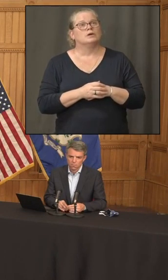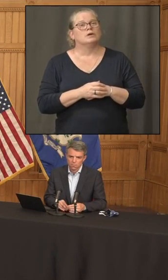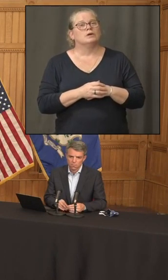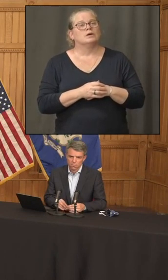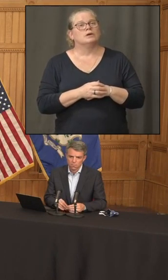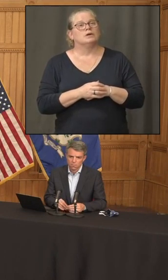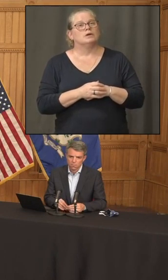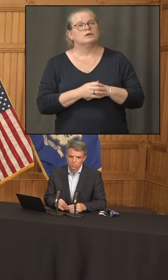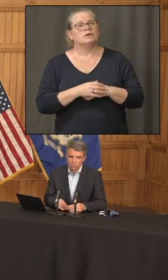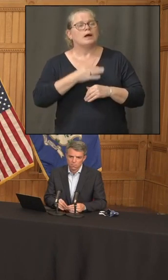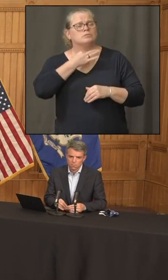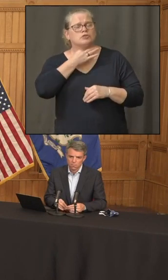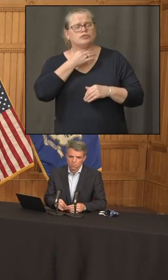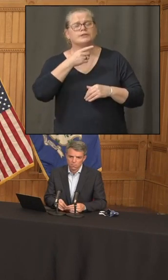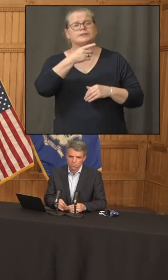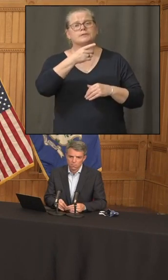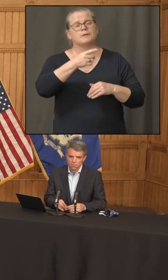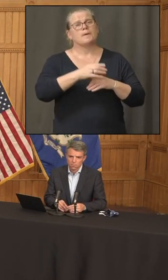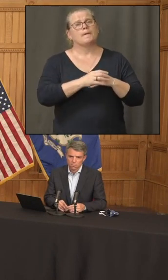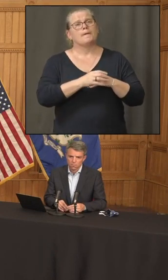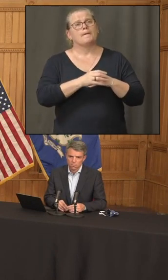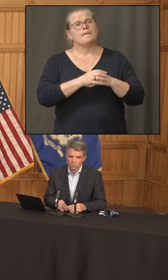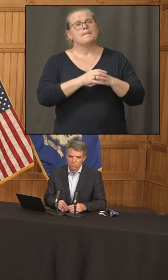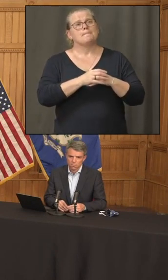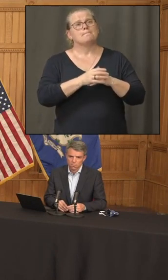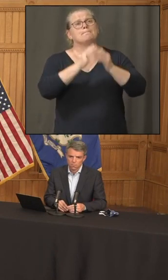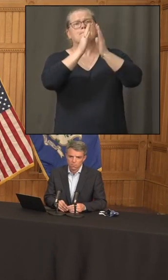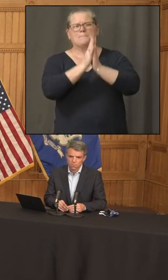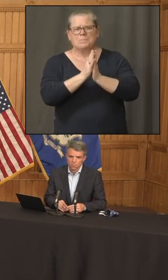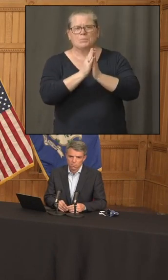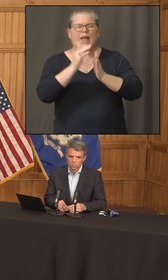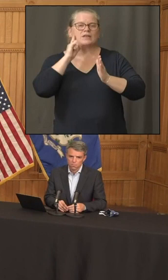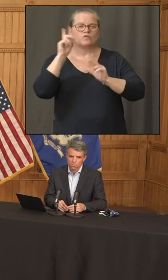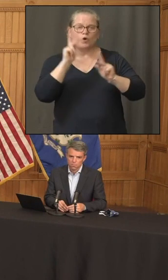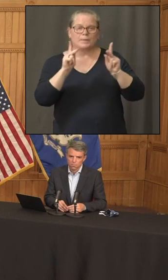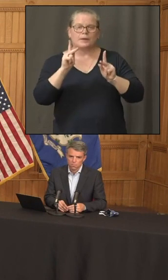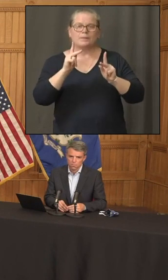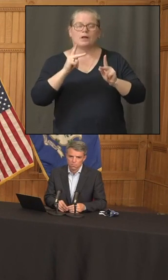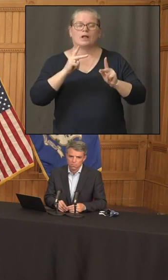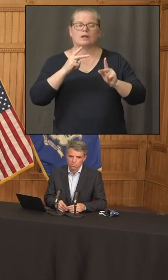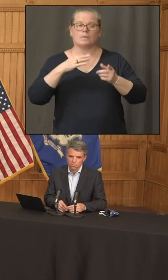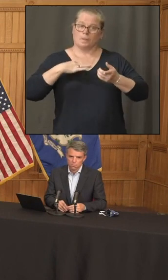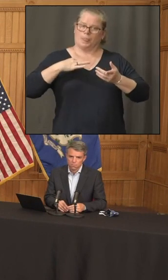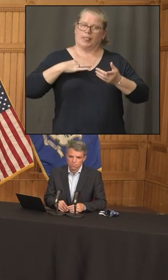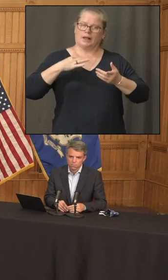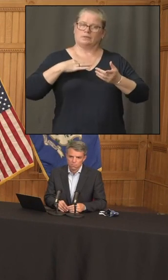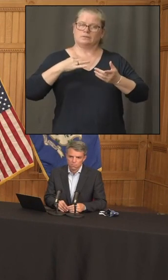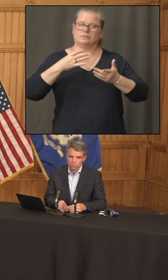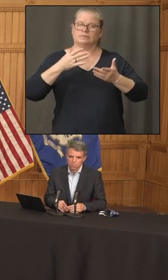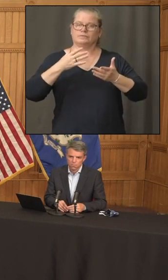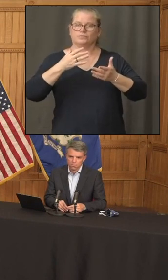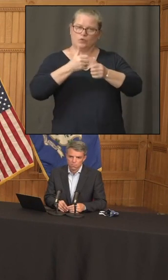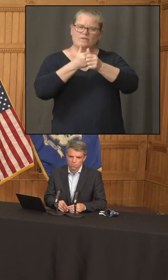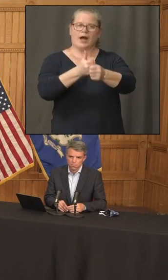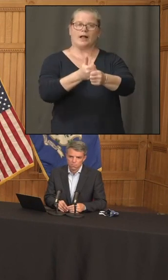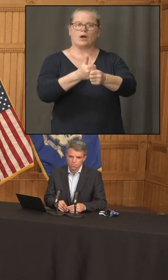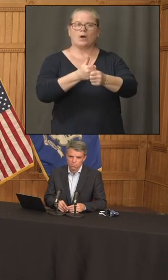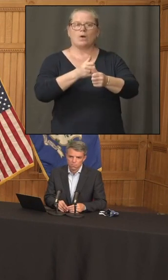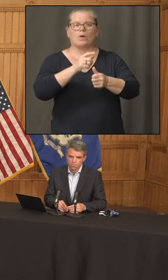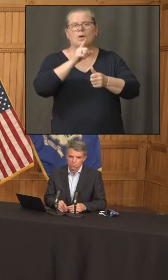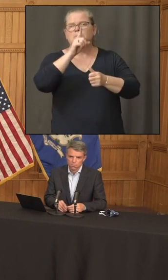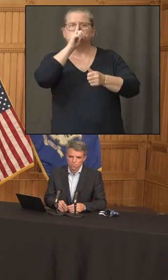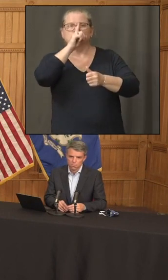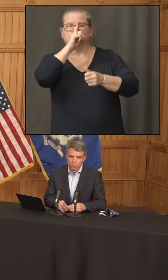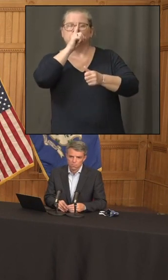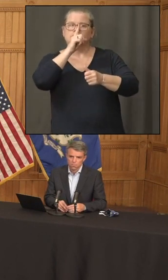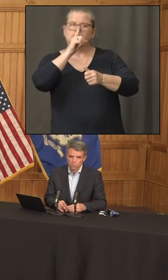voluntary compliance, and then you get a case like this, the 1,000 people showing up. There was some tension at the